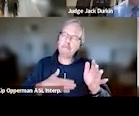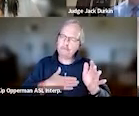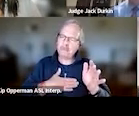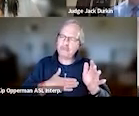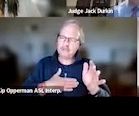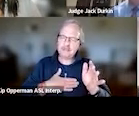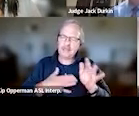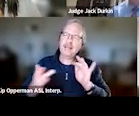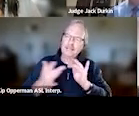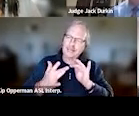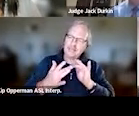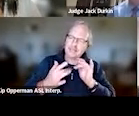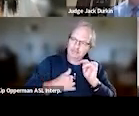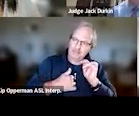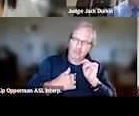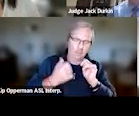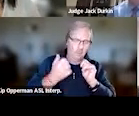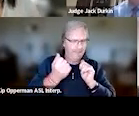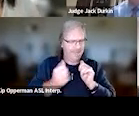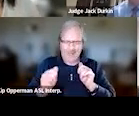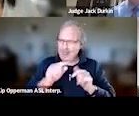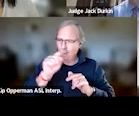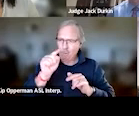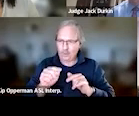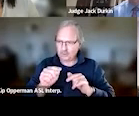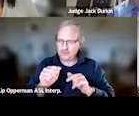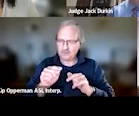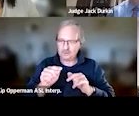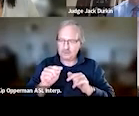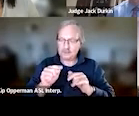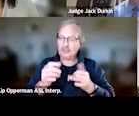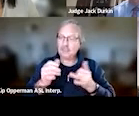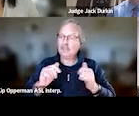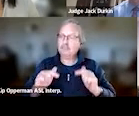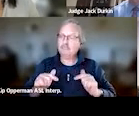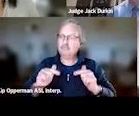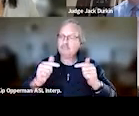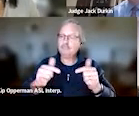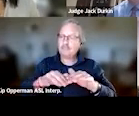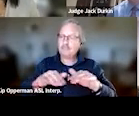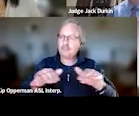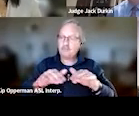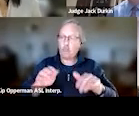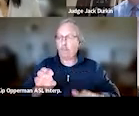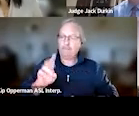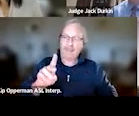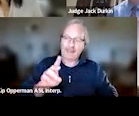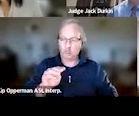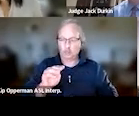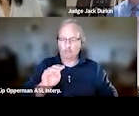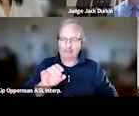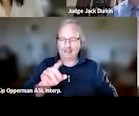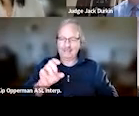hesitate to reach out with any questions. And with that, I'll give the floor back to Melissa.